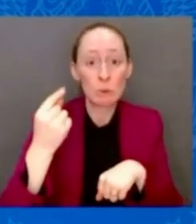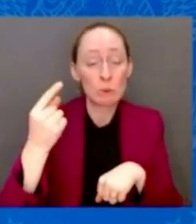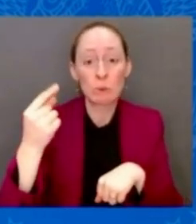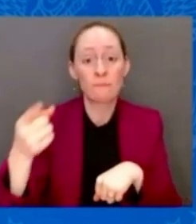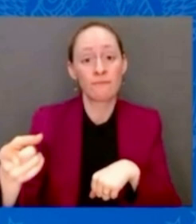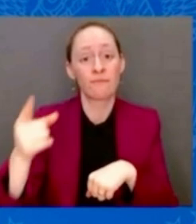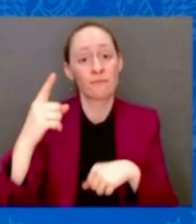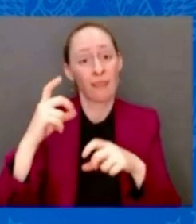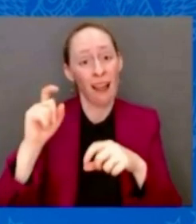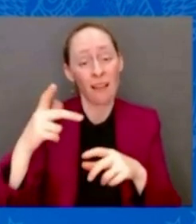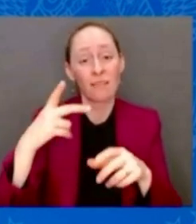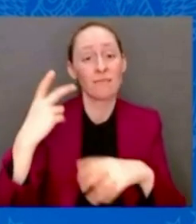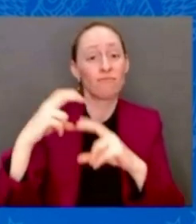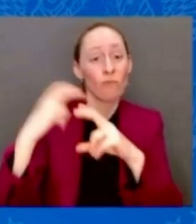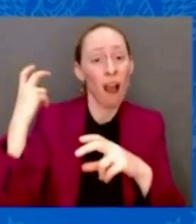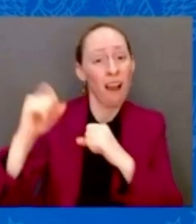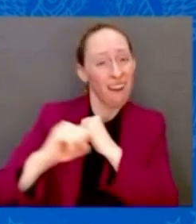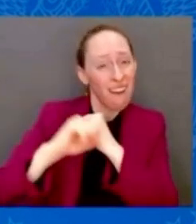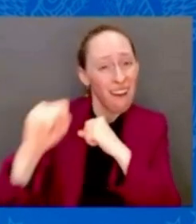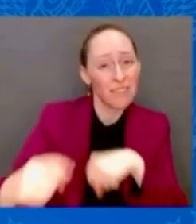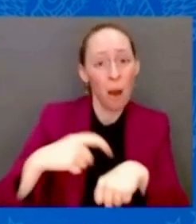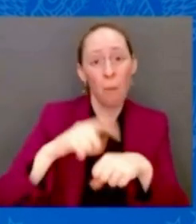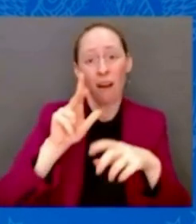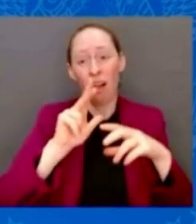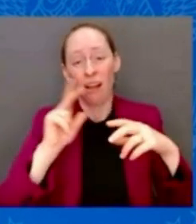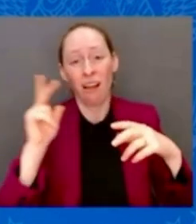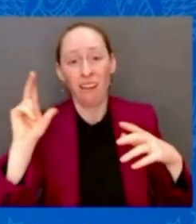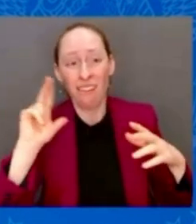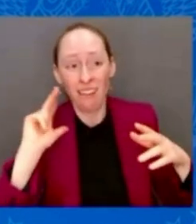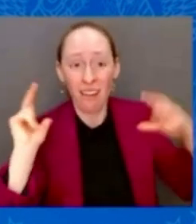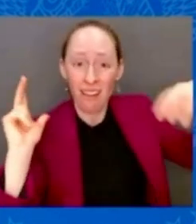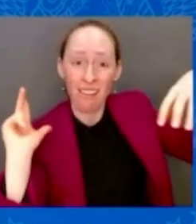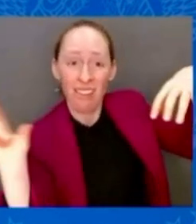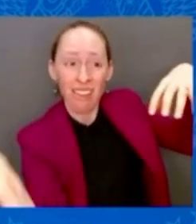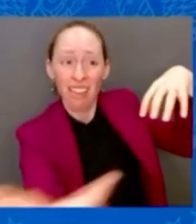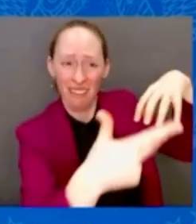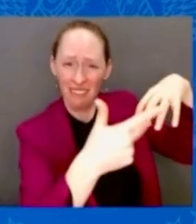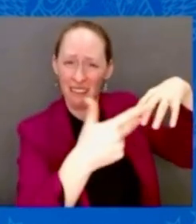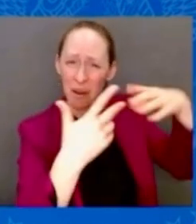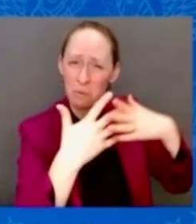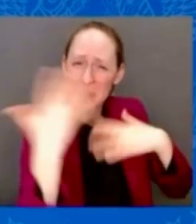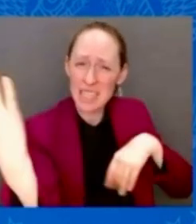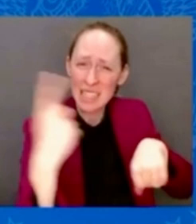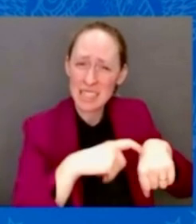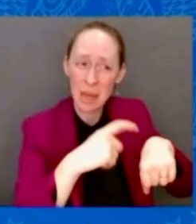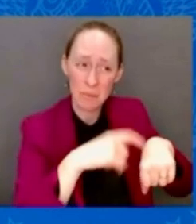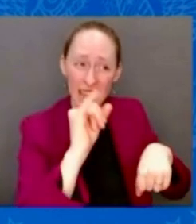go. We have to fix this. And the Inflation Reduction Act,